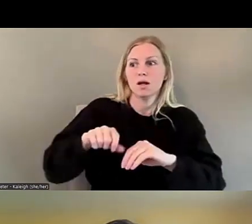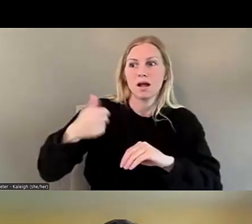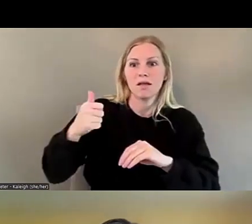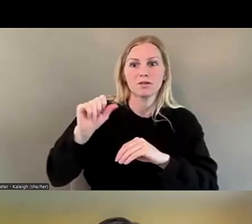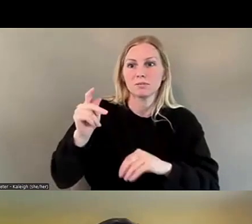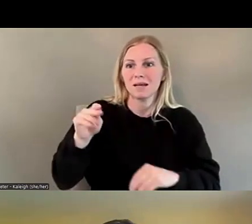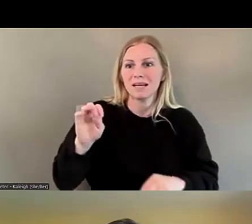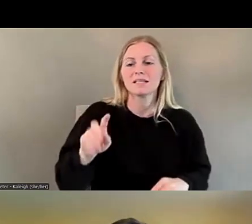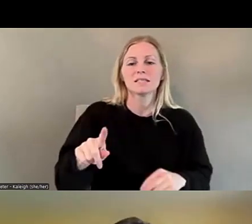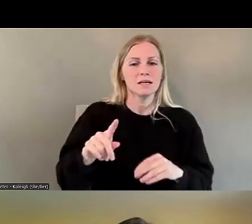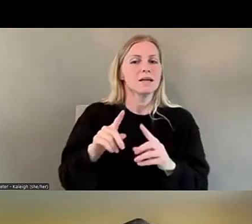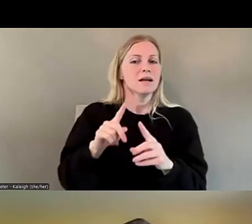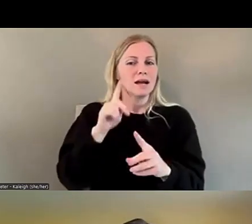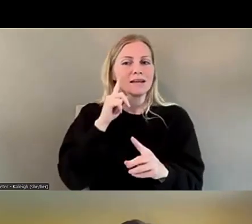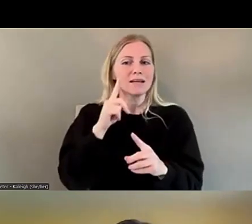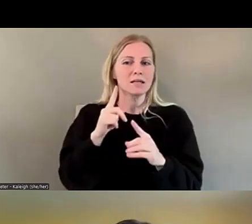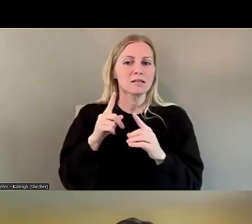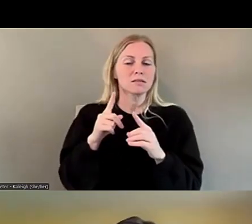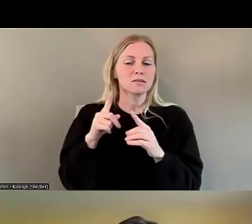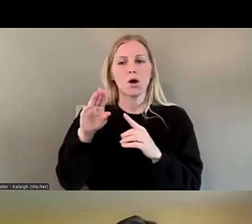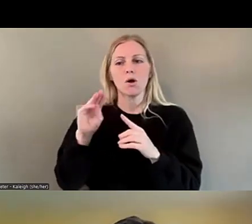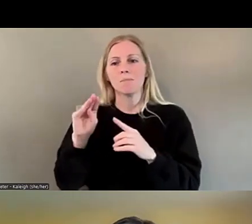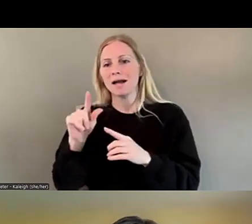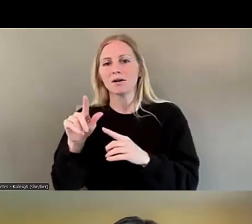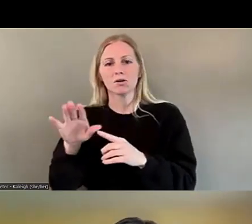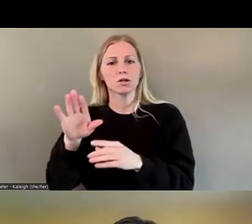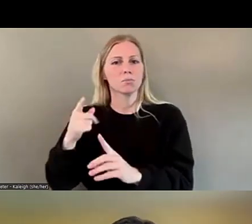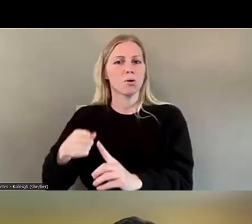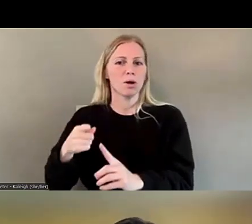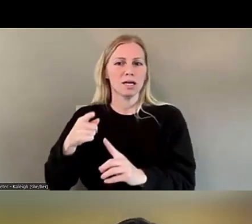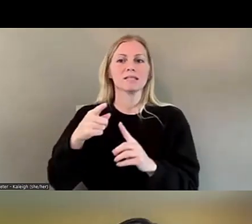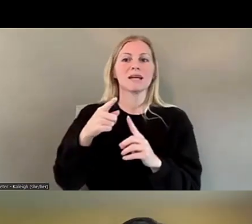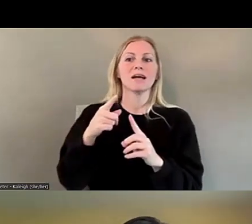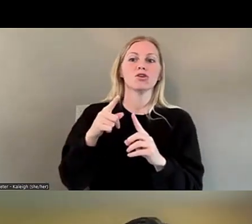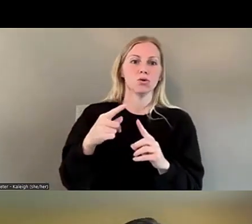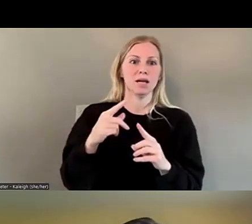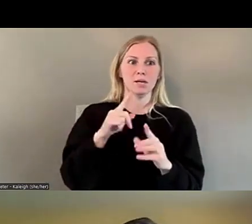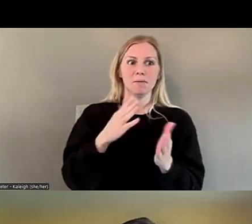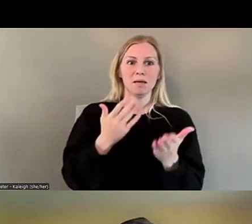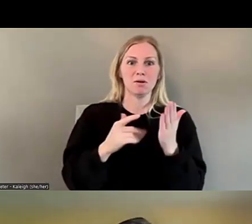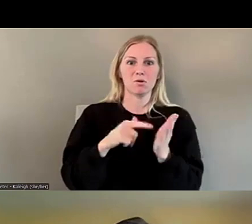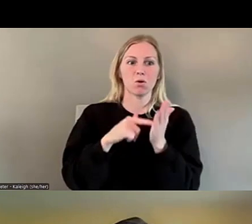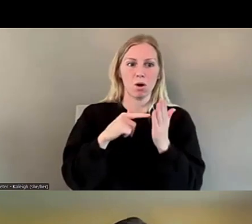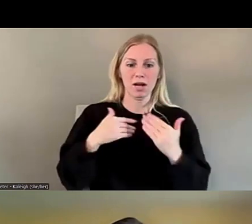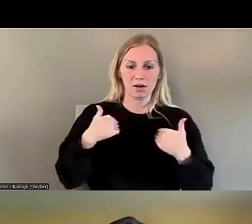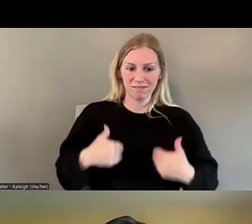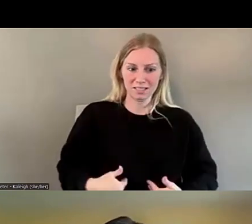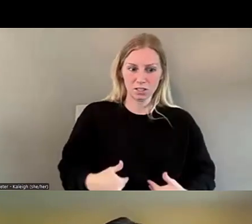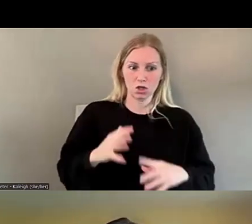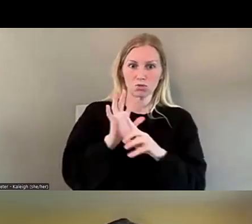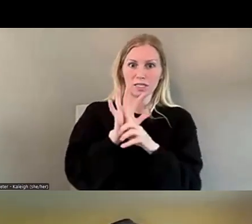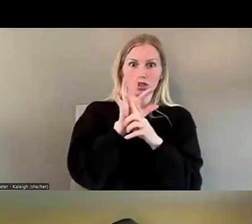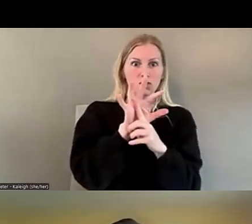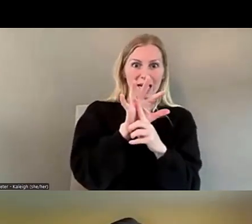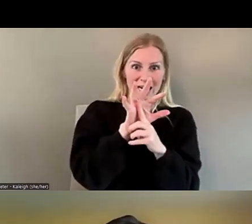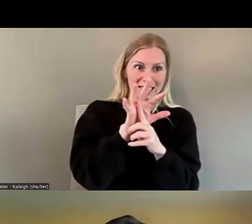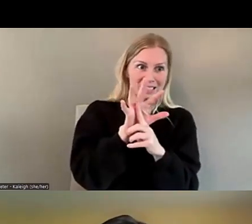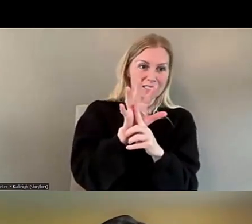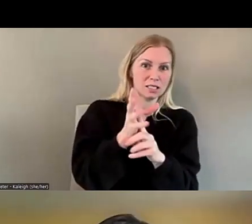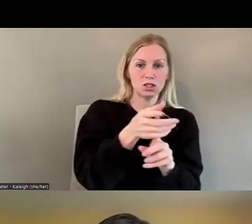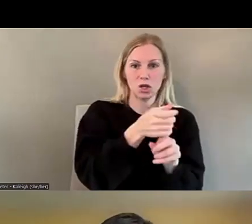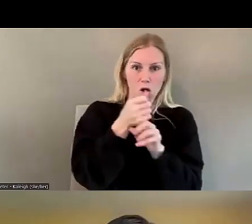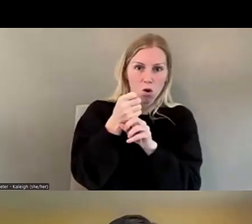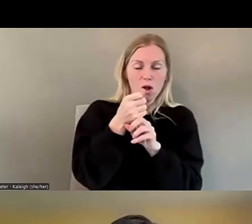restraint and physically moving them into the timeout room. And then you have a situation where you have both the physical restraint, which is more